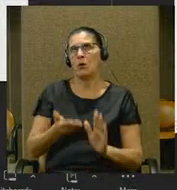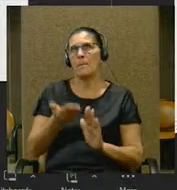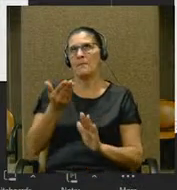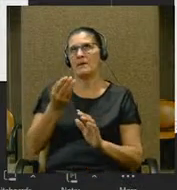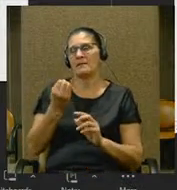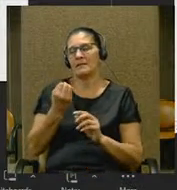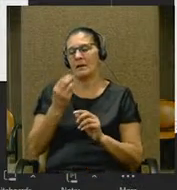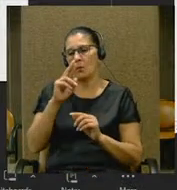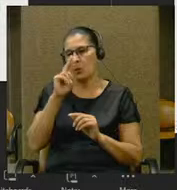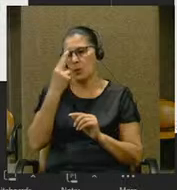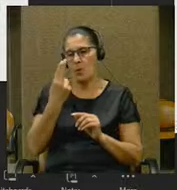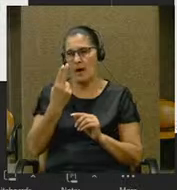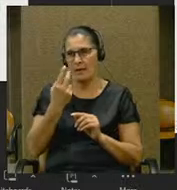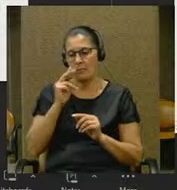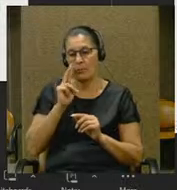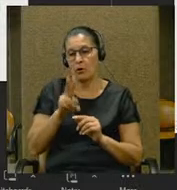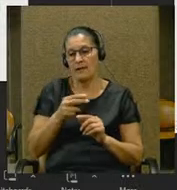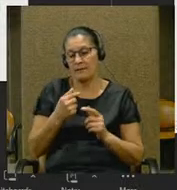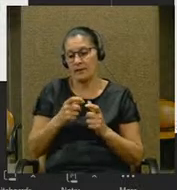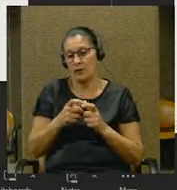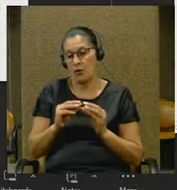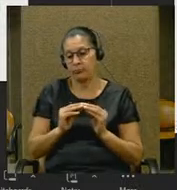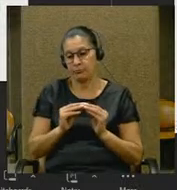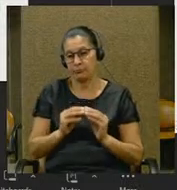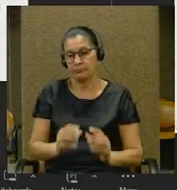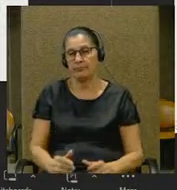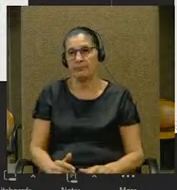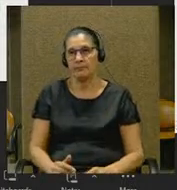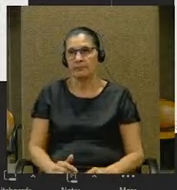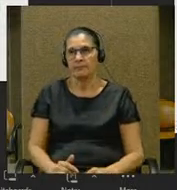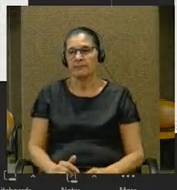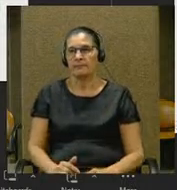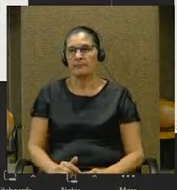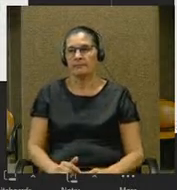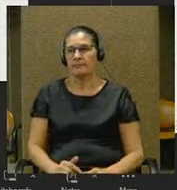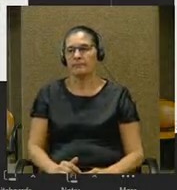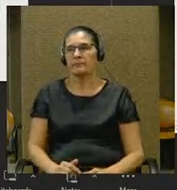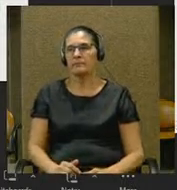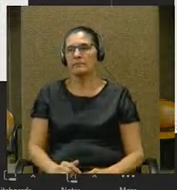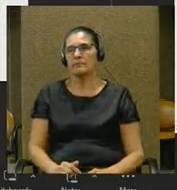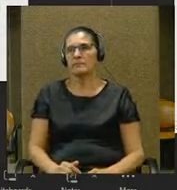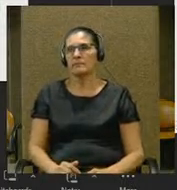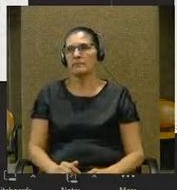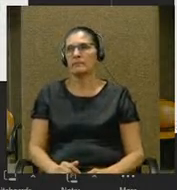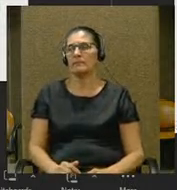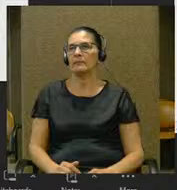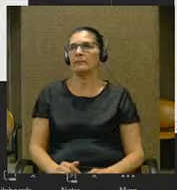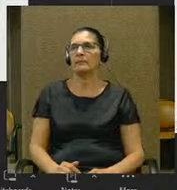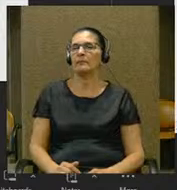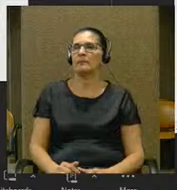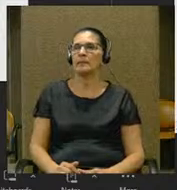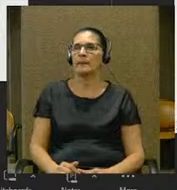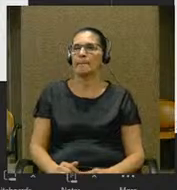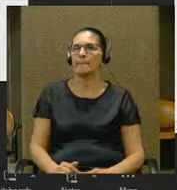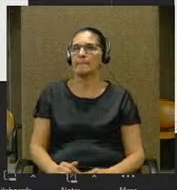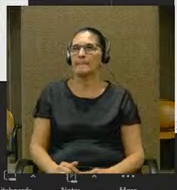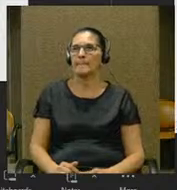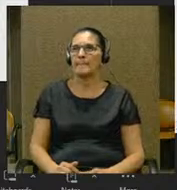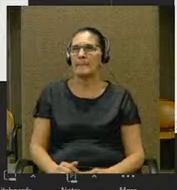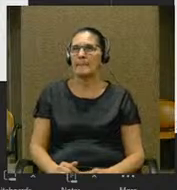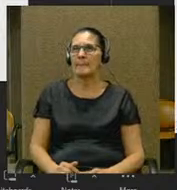Metro Vancouver area is probably somewhat bigger than the Montevideo. So there's certain comparisons in terms of those